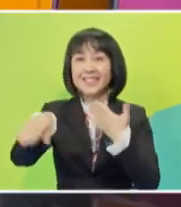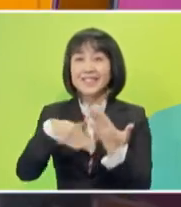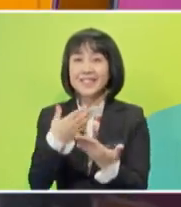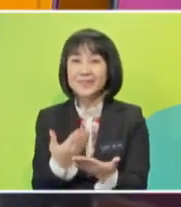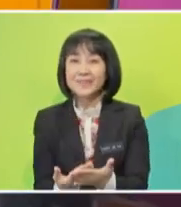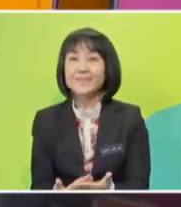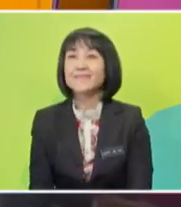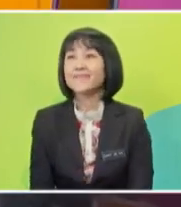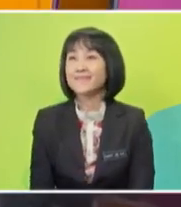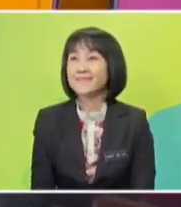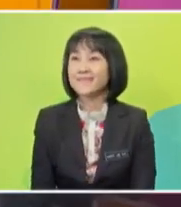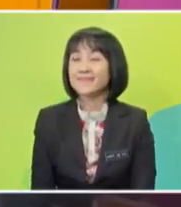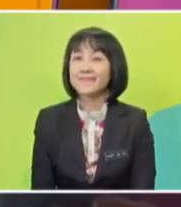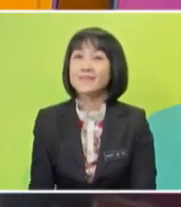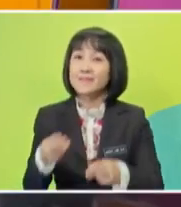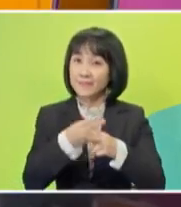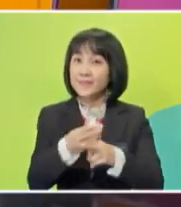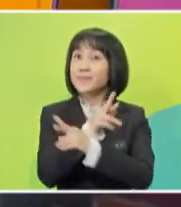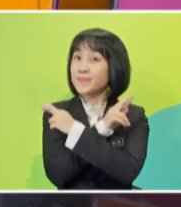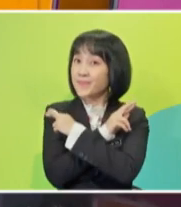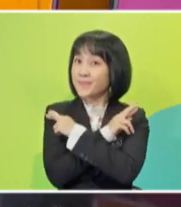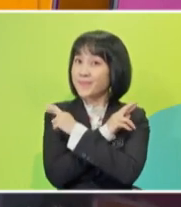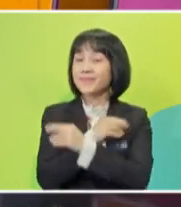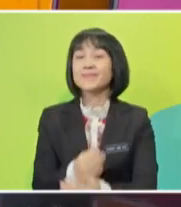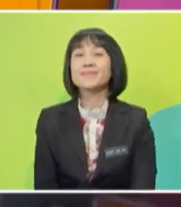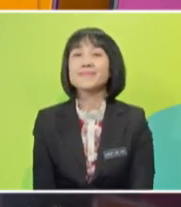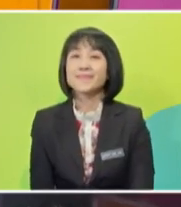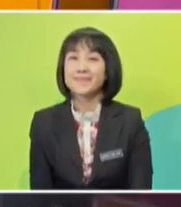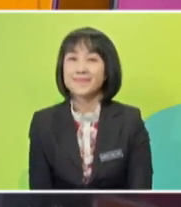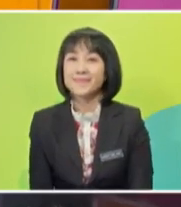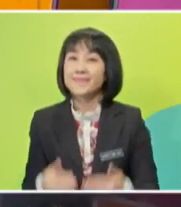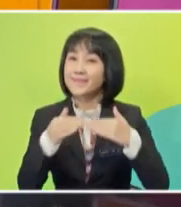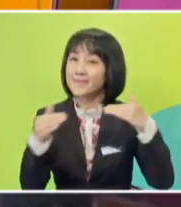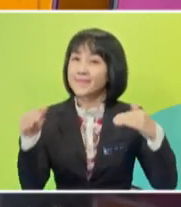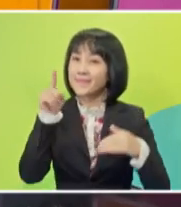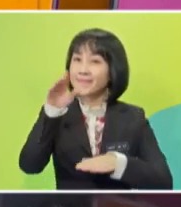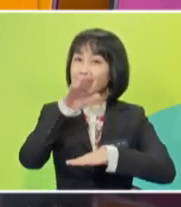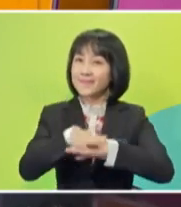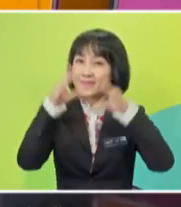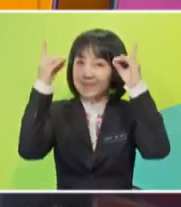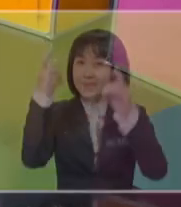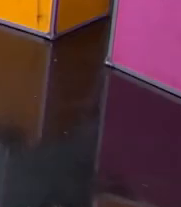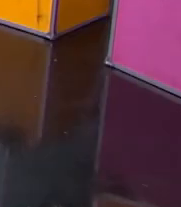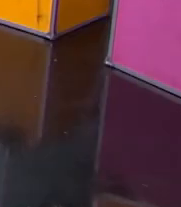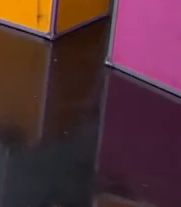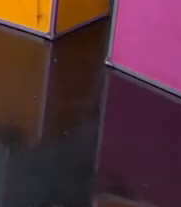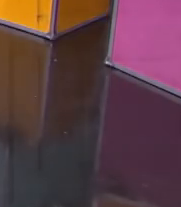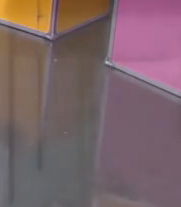once again. And right now, we're going to take a short break. Back to you for level one on DidikTV KPM.